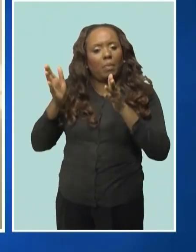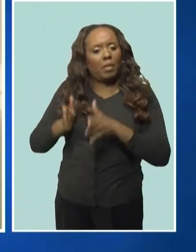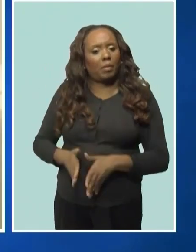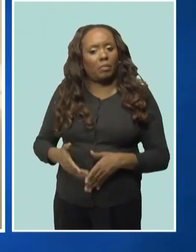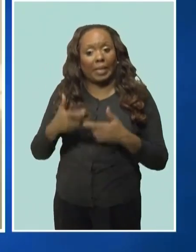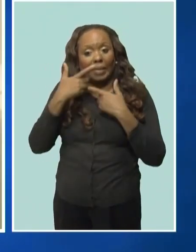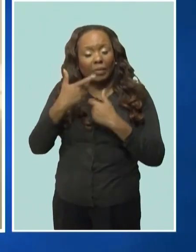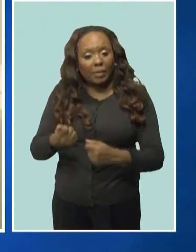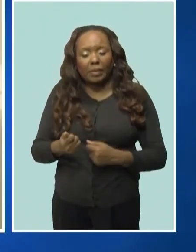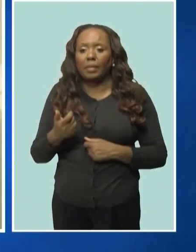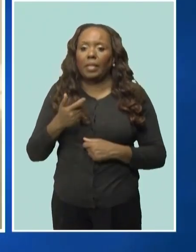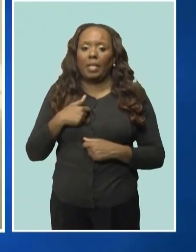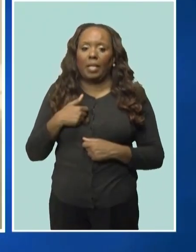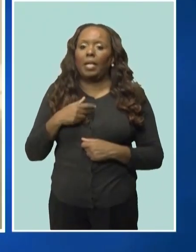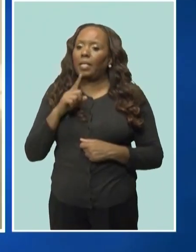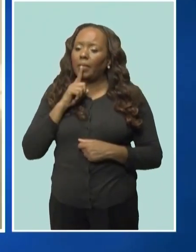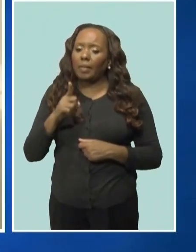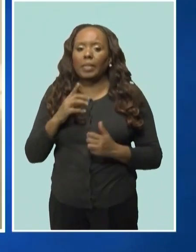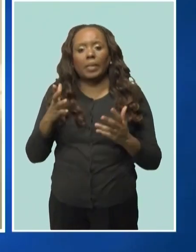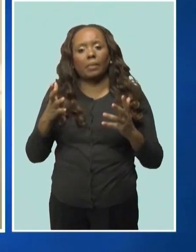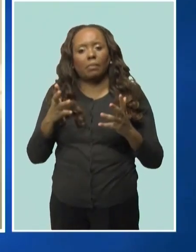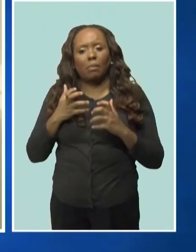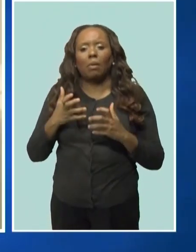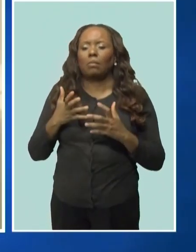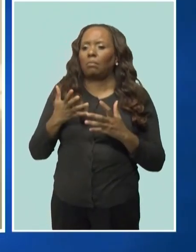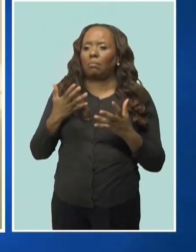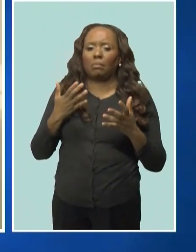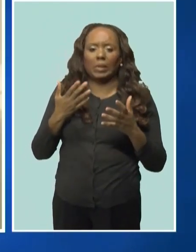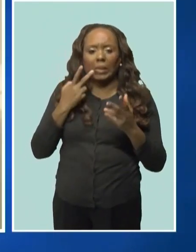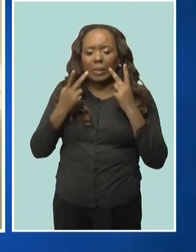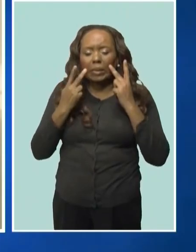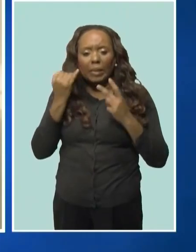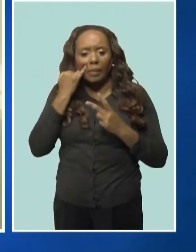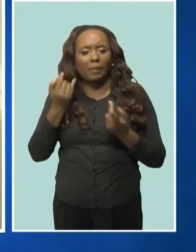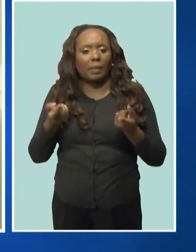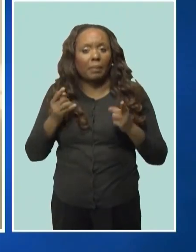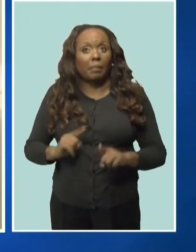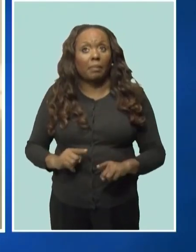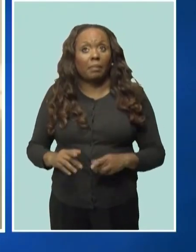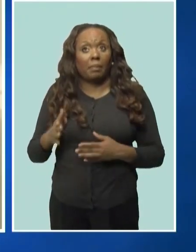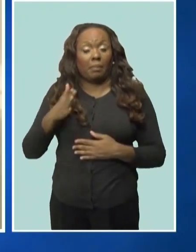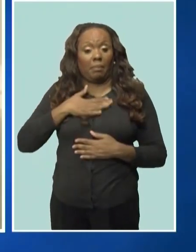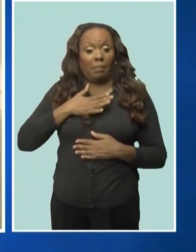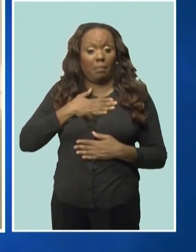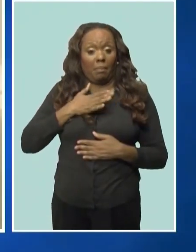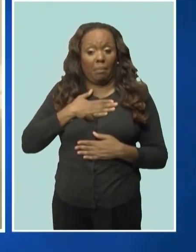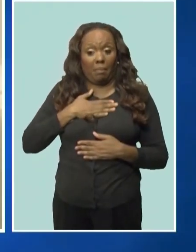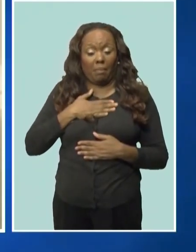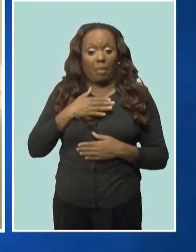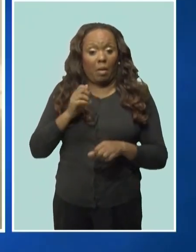to tie in together to make sure that that's something that can happen. Because to have my pieces leave this